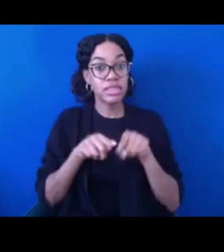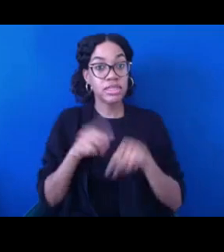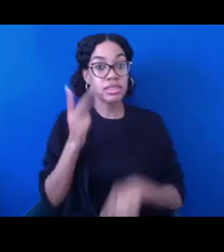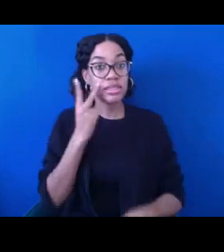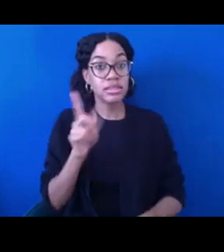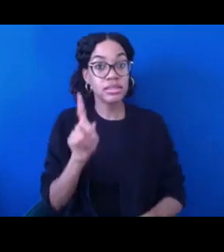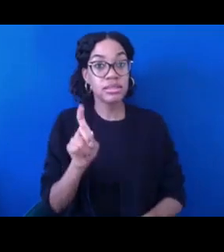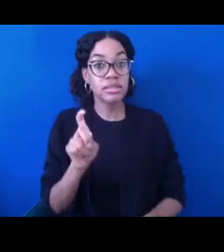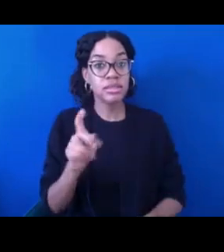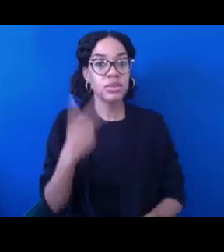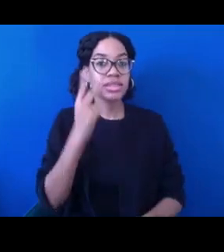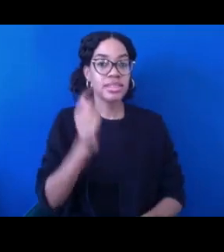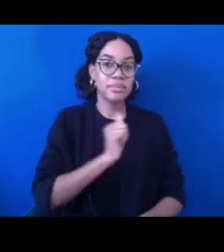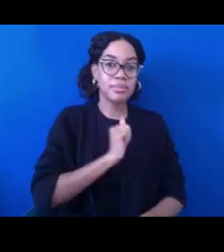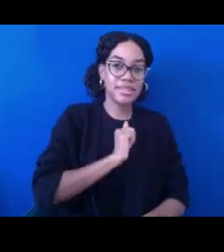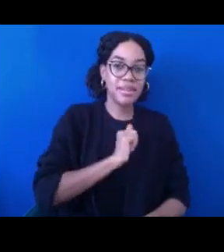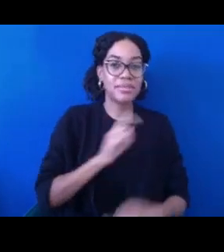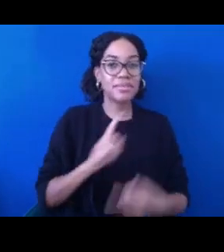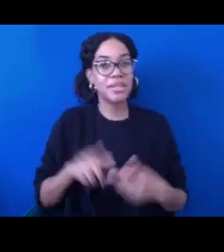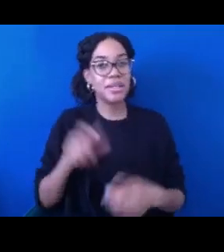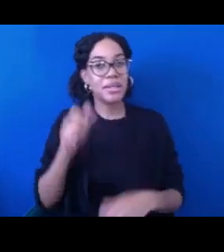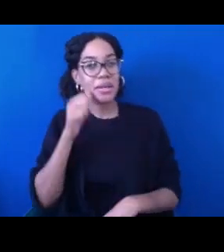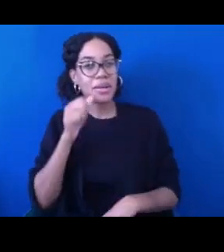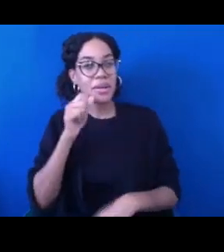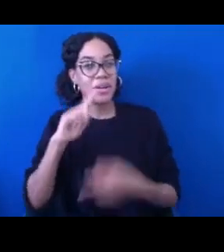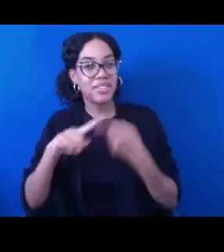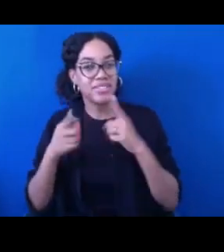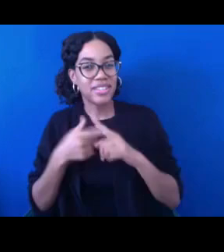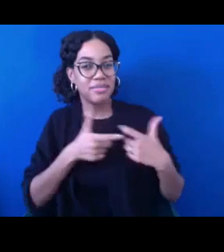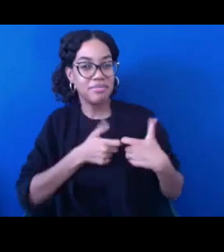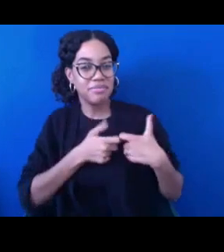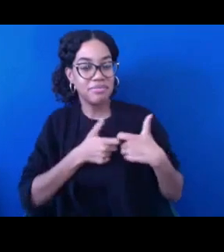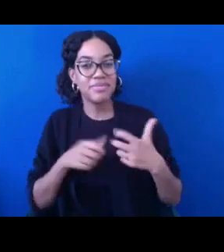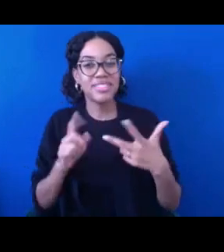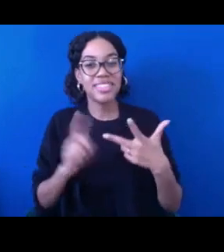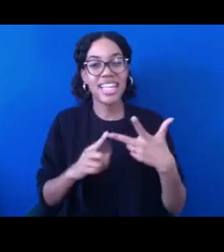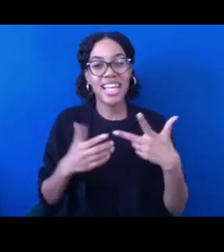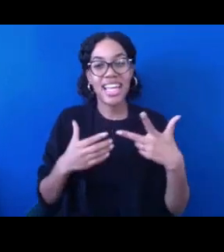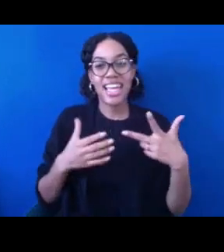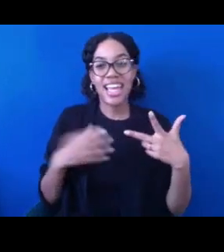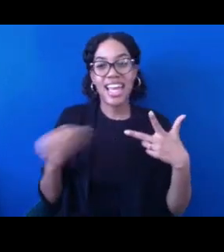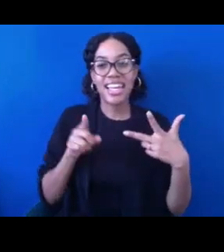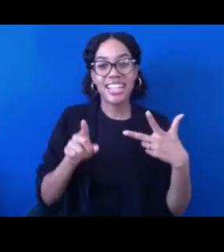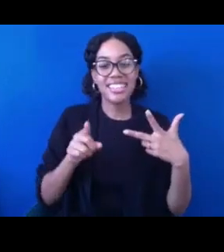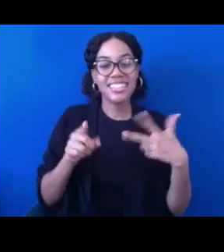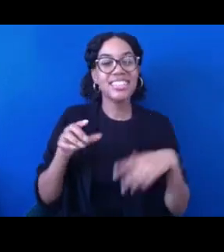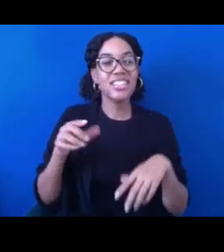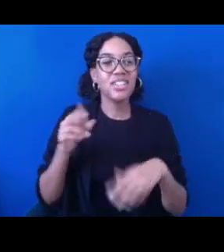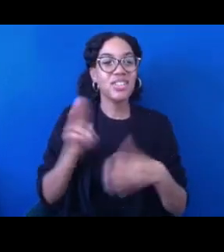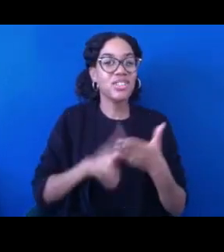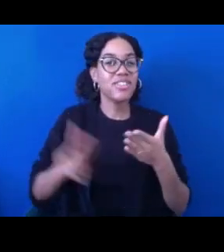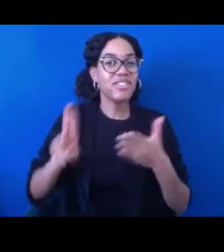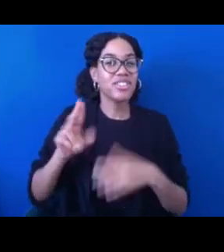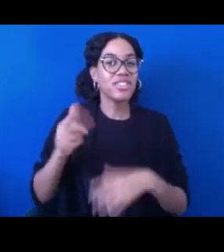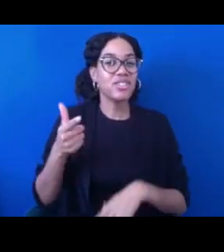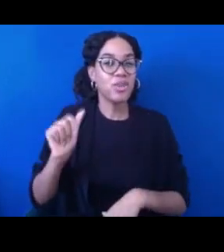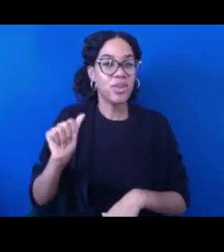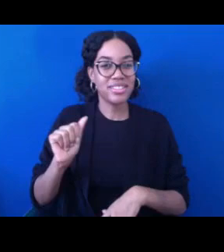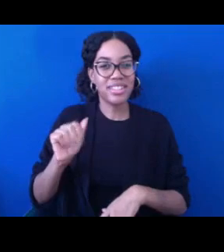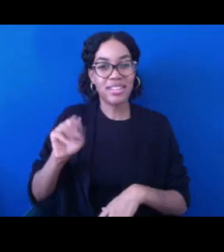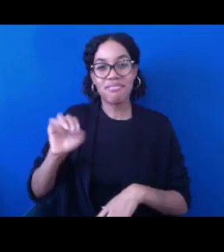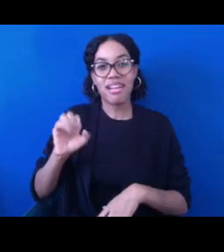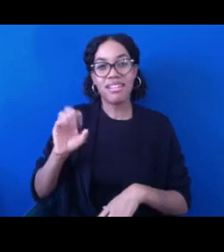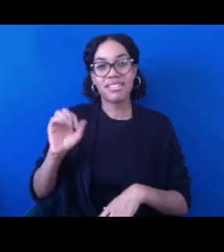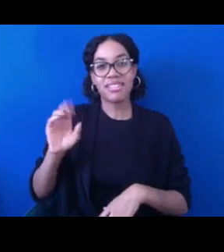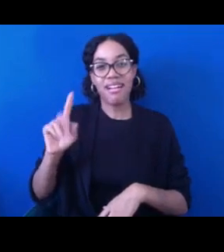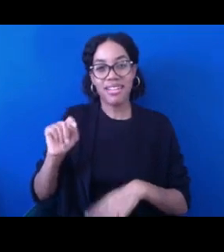my girlfriend, and the mascot of the University of Georgia. How about them dogs? Let's see if everybody can see my screen